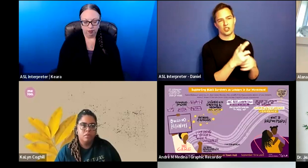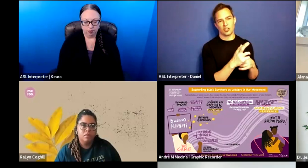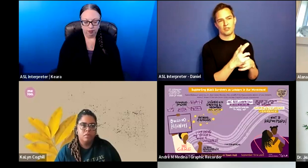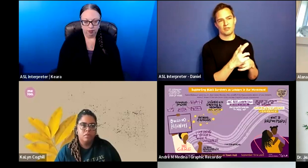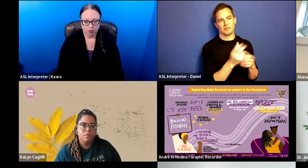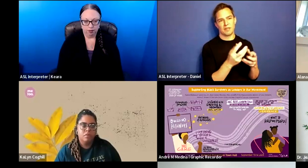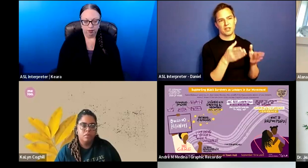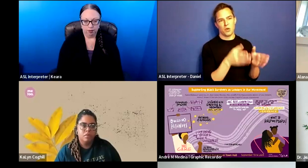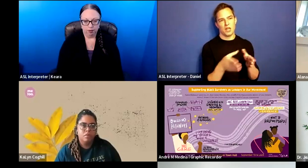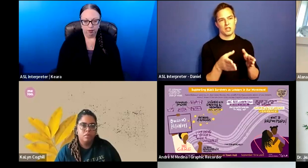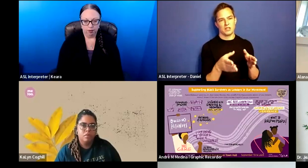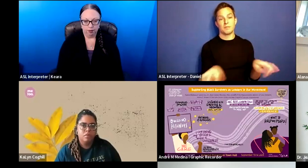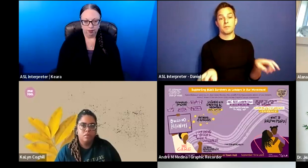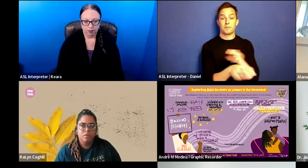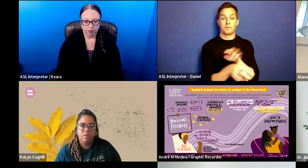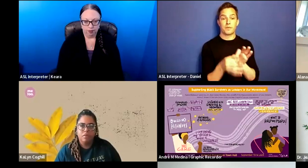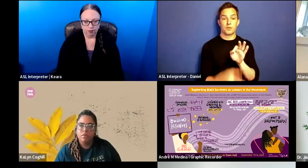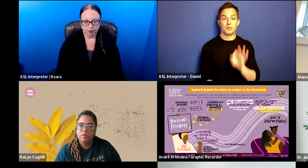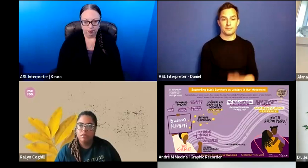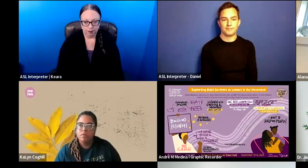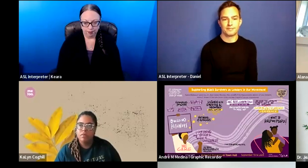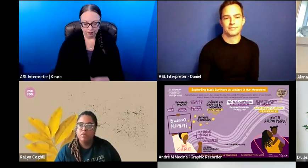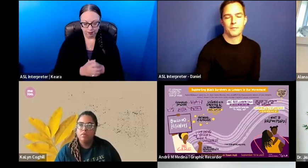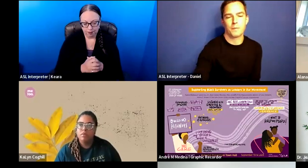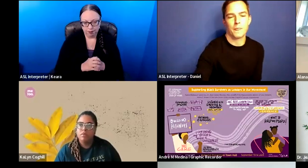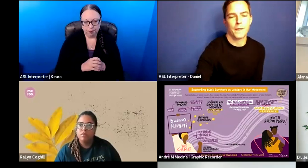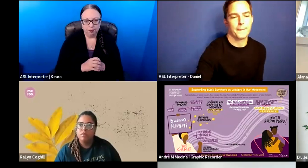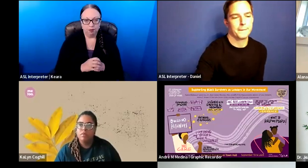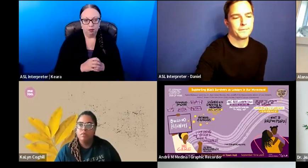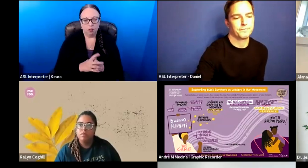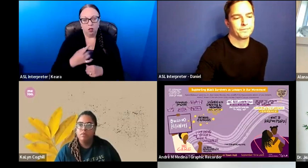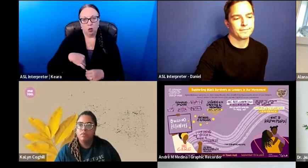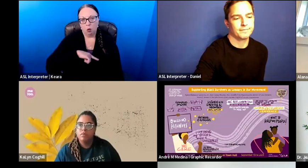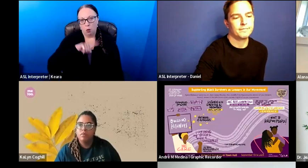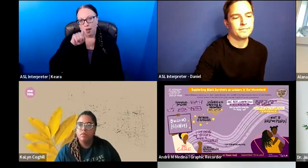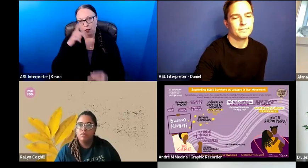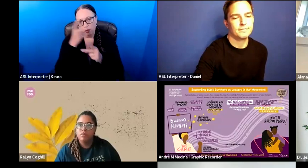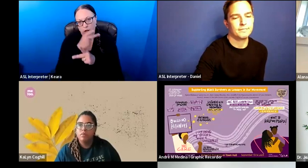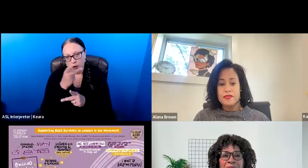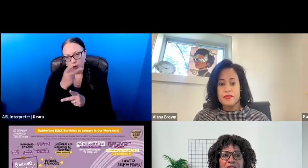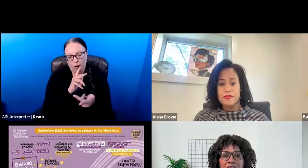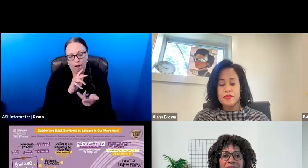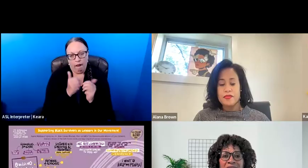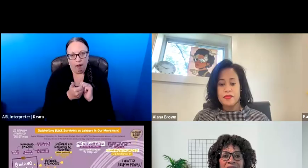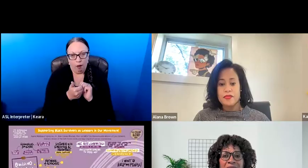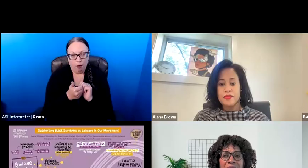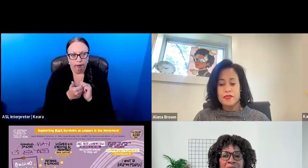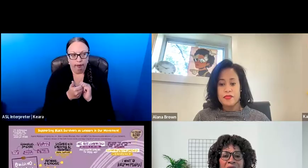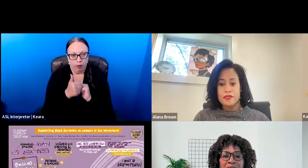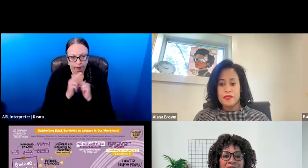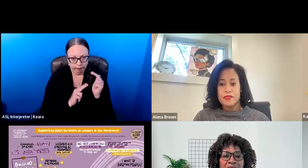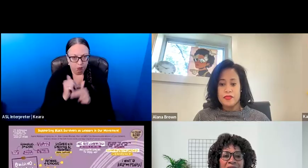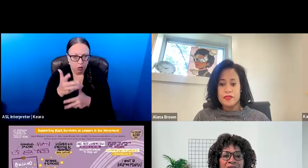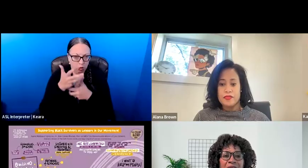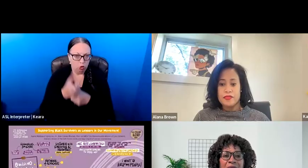many ways. So we have to figure out how to build trust